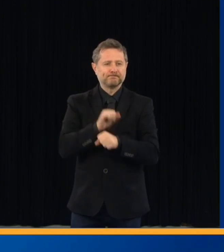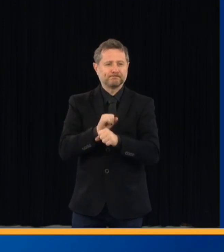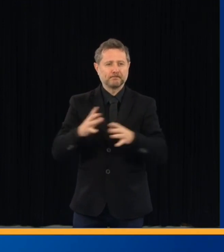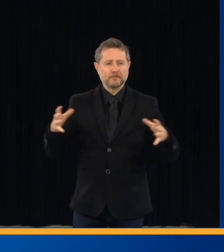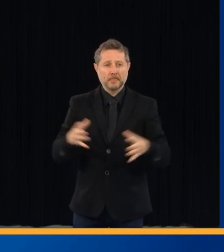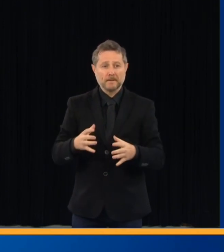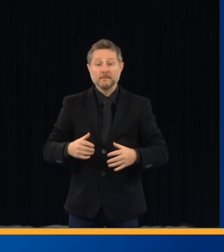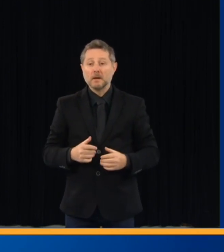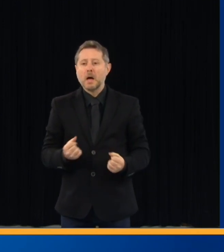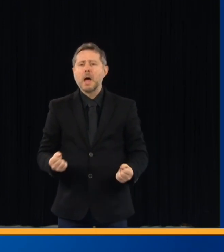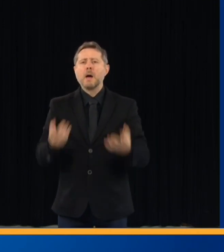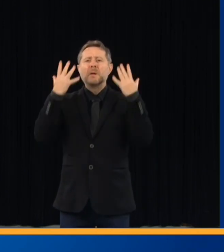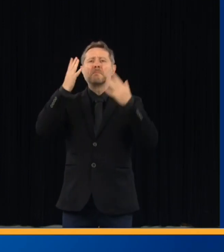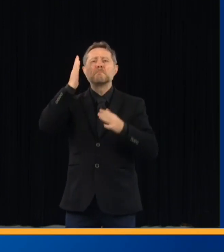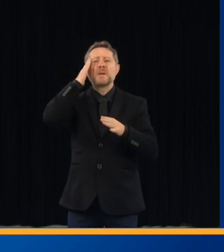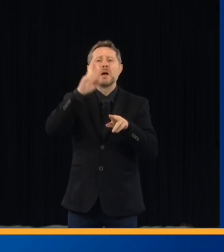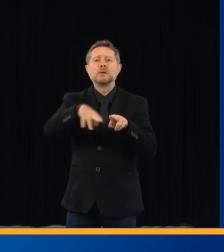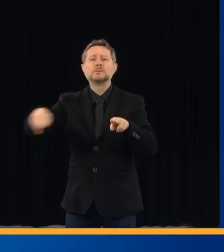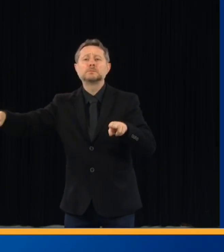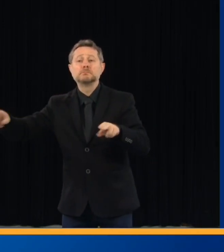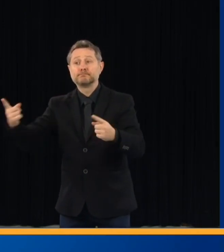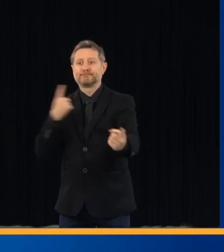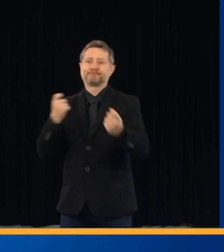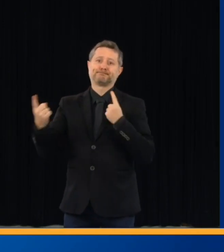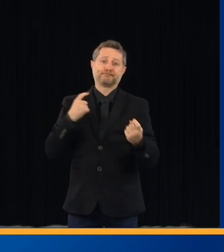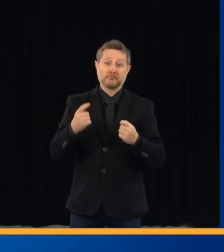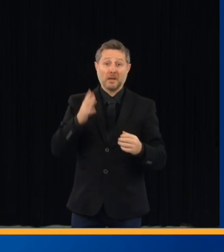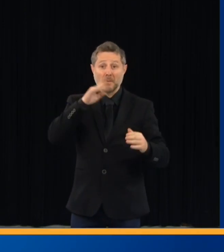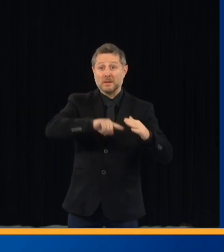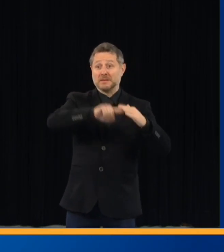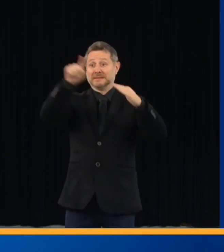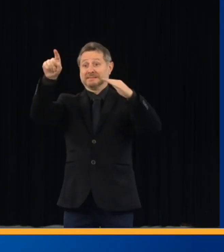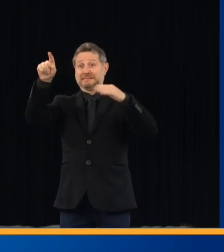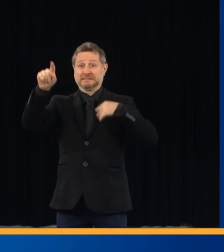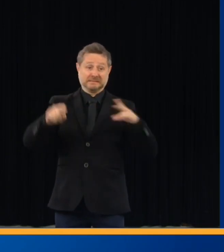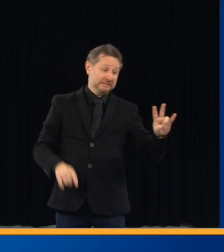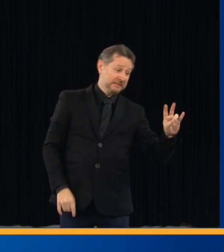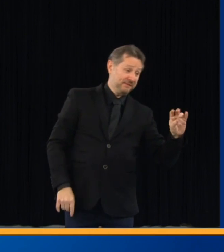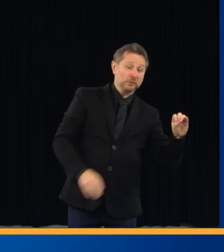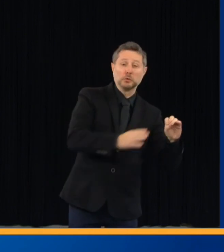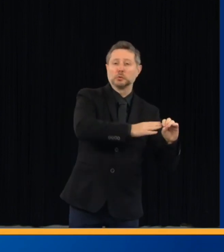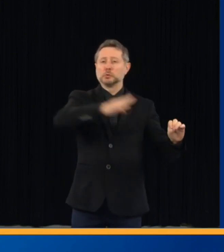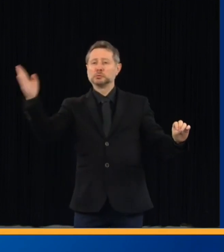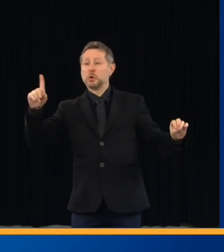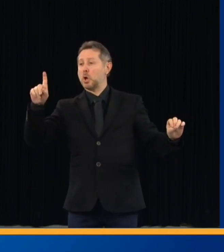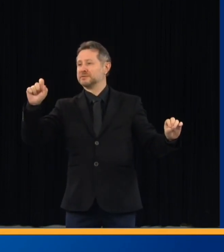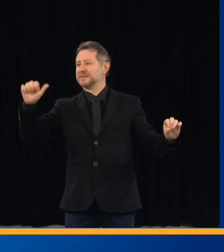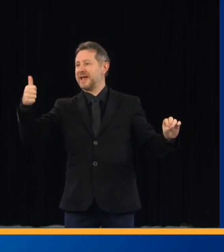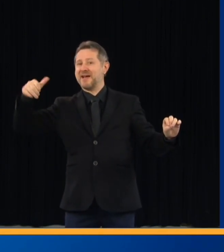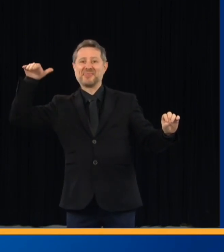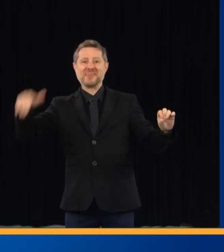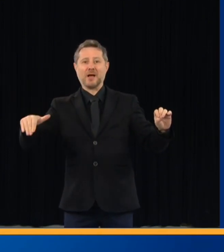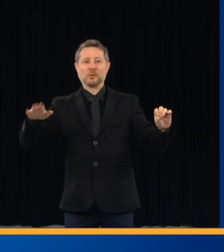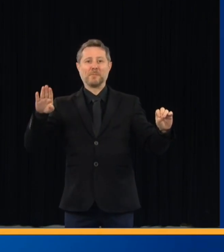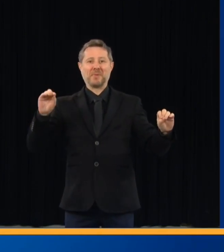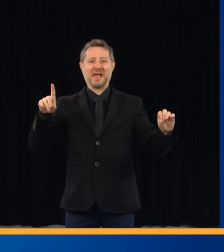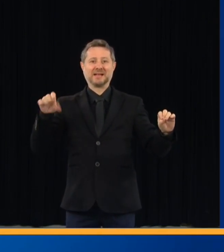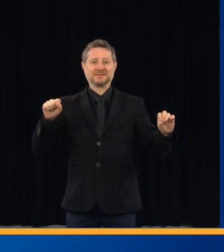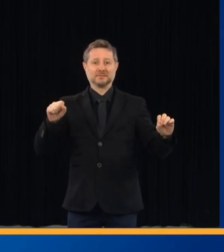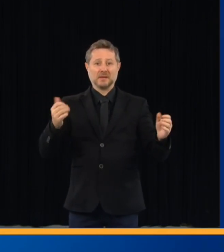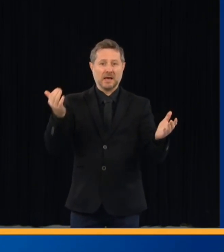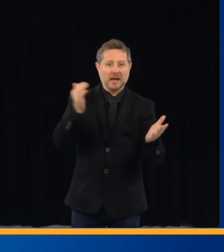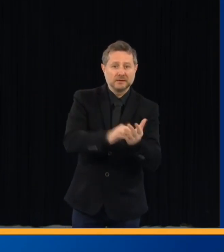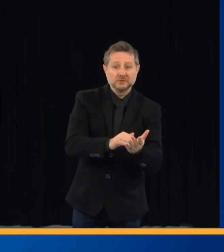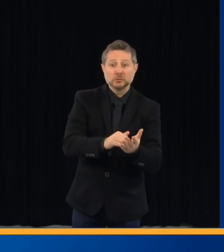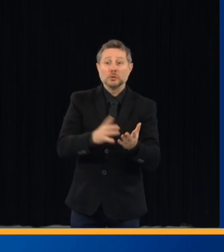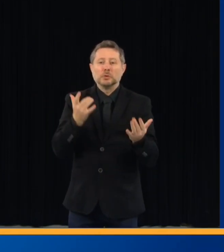and 110,000. Again, that is a broad range. Again, that's one of the frustrations trying to plan for